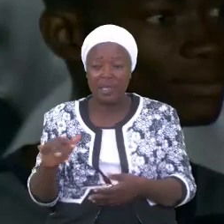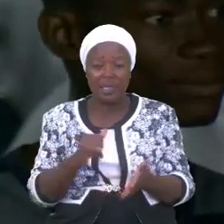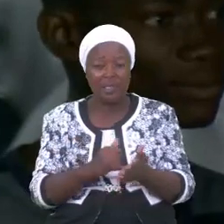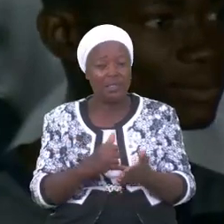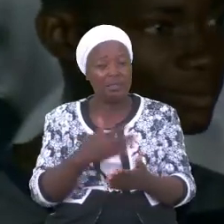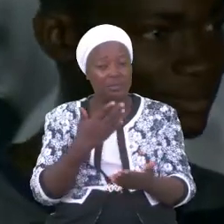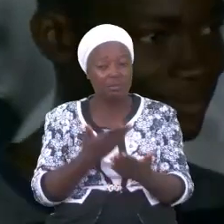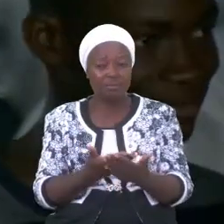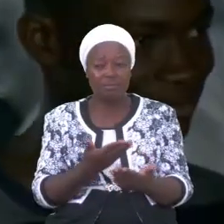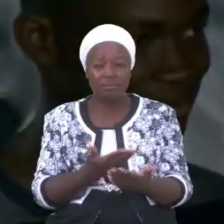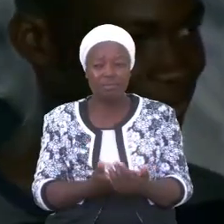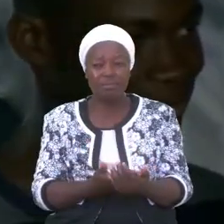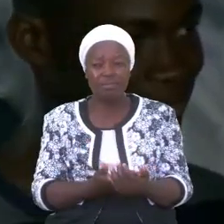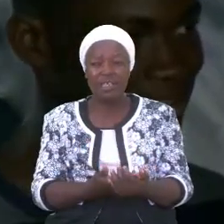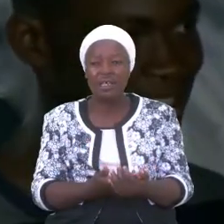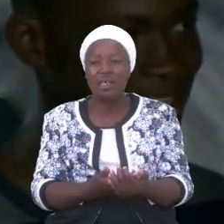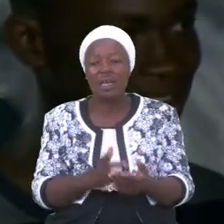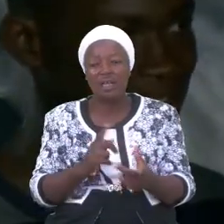right in capital letters.